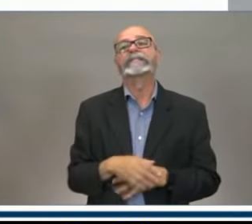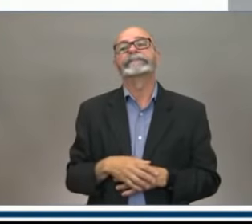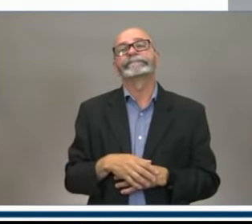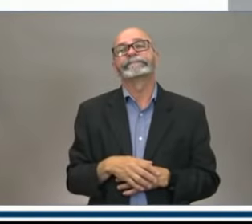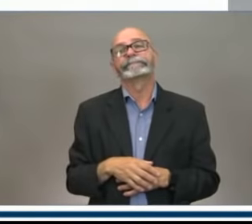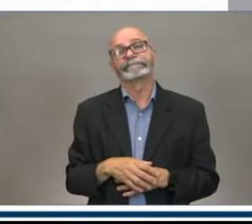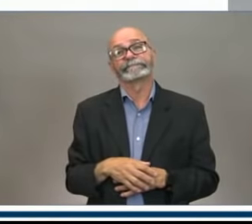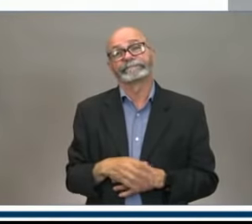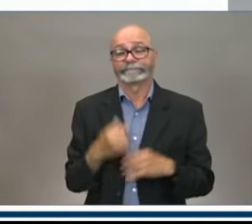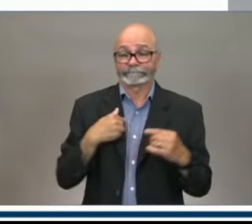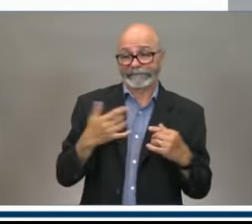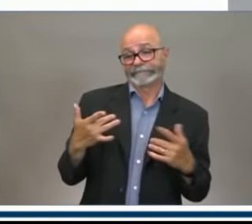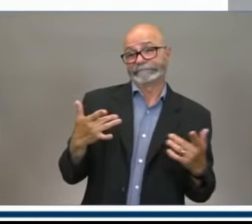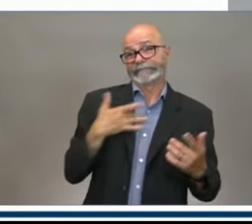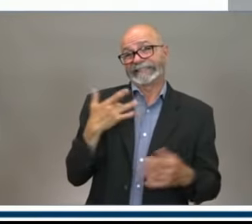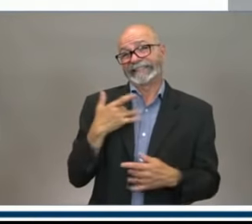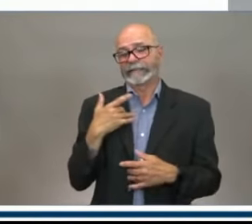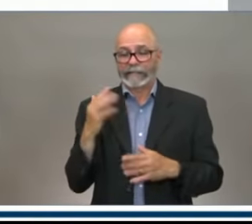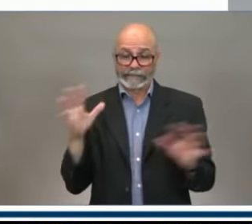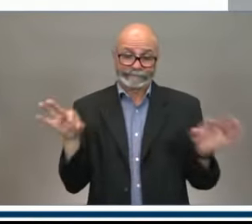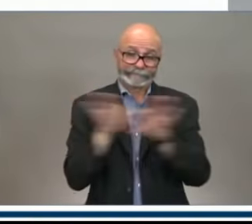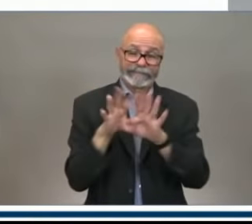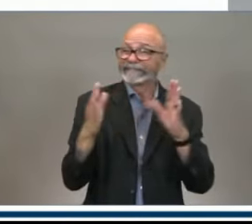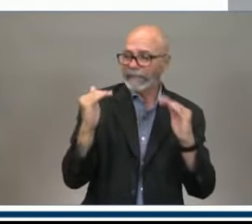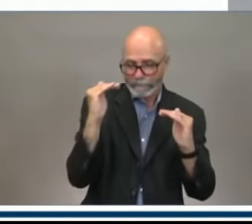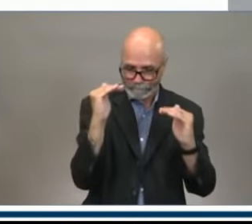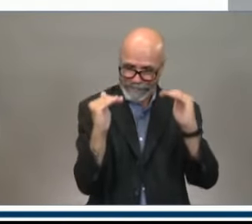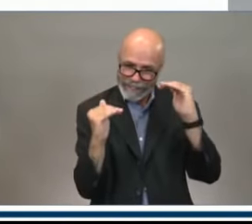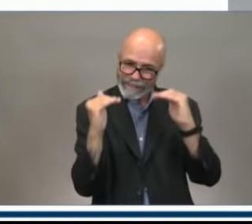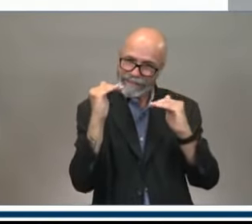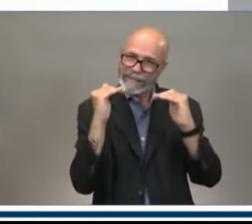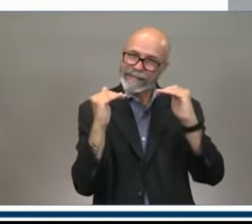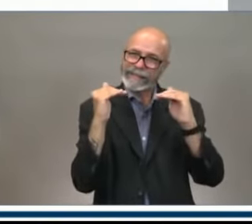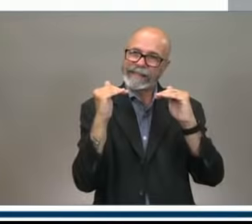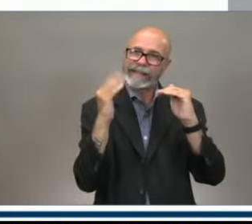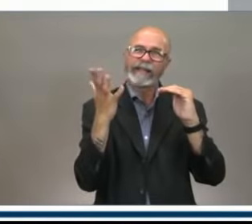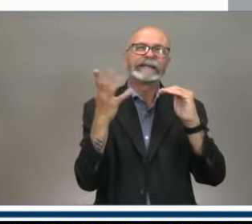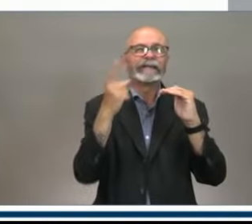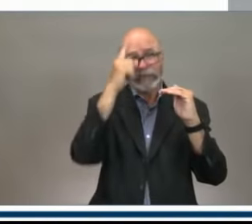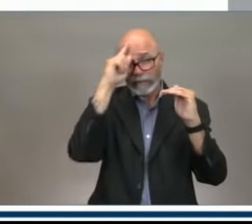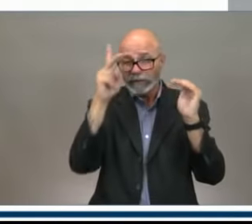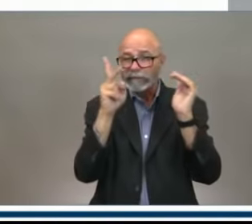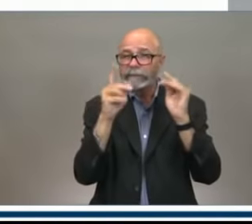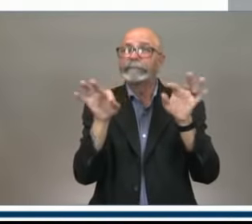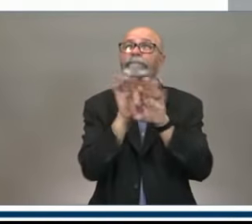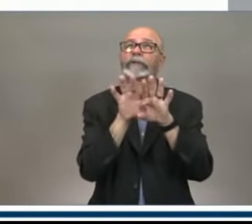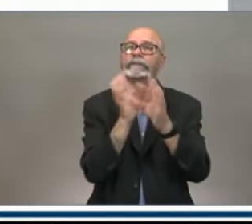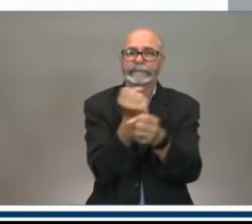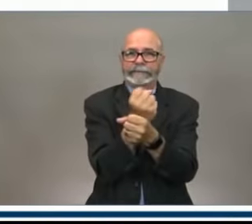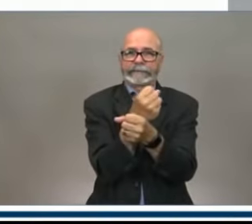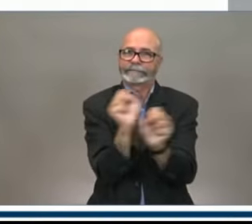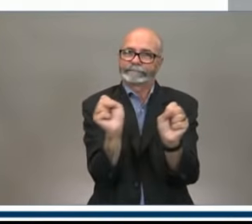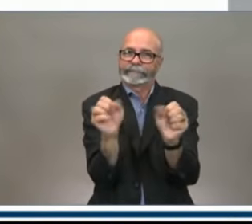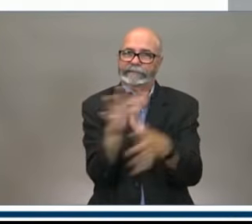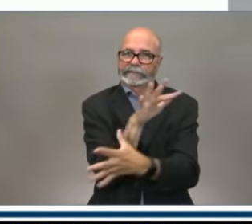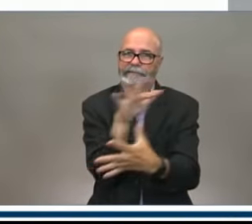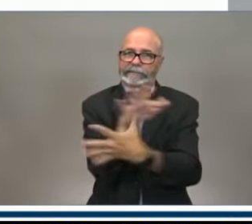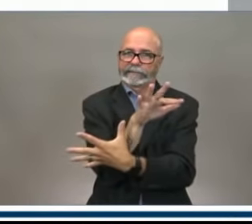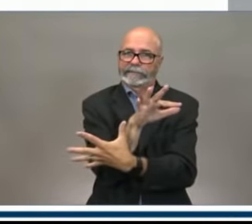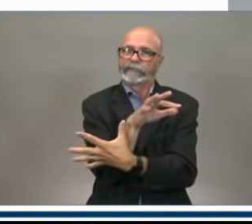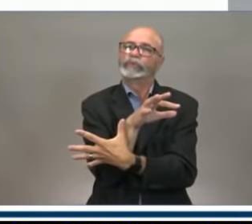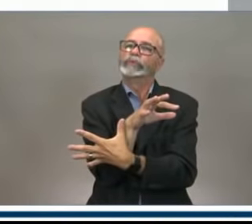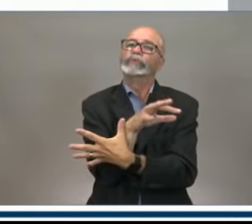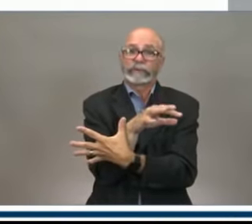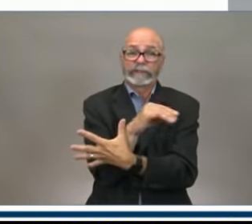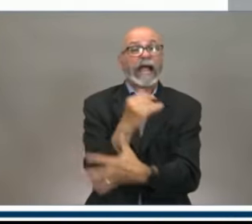this is about a balance. We need to continue to respect the safety necessary for COVID, but all the very tight restrictions have their own set of harms. I've said that